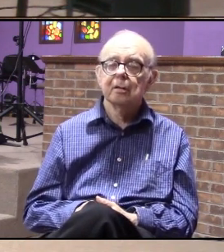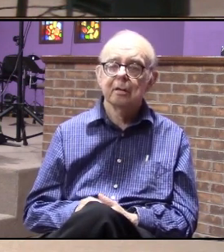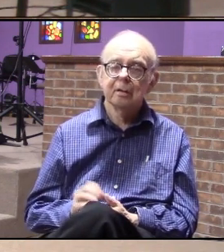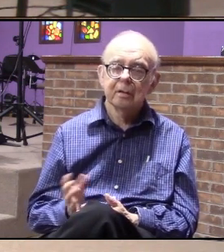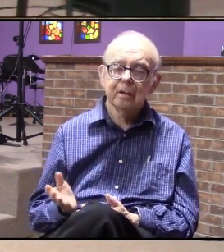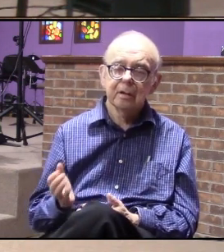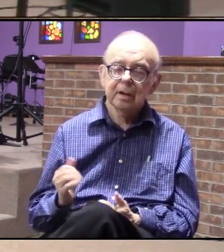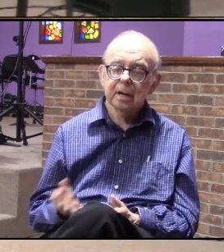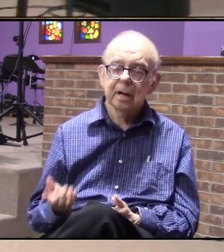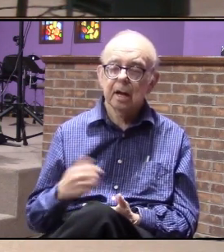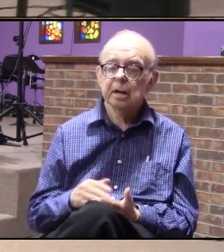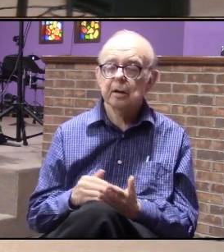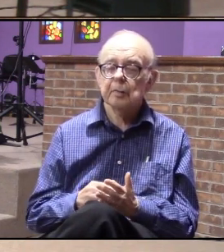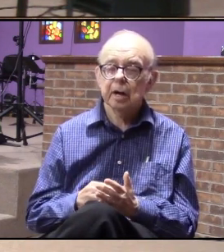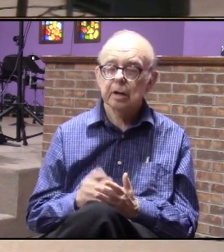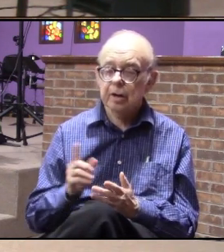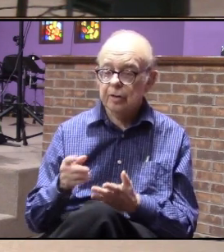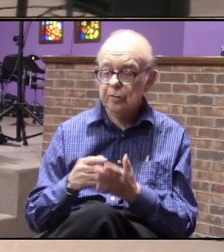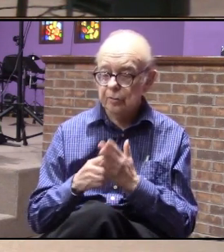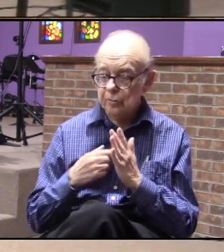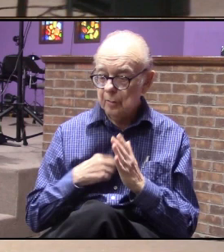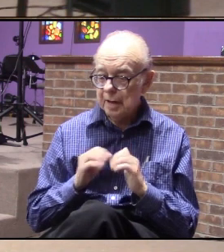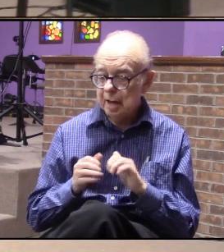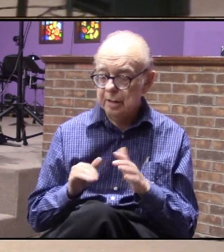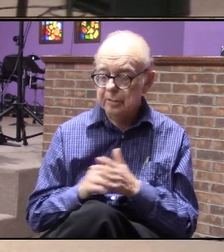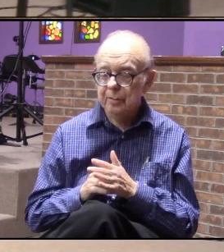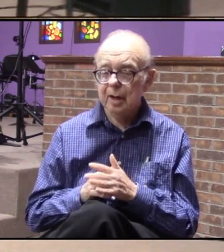come back and you show me how?